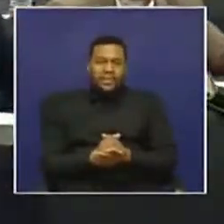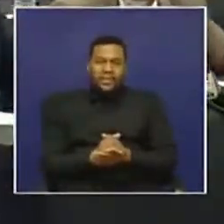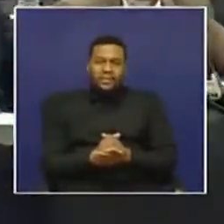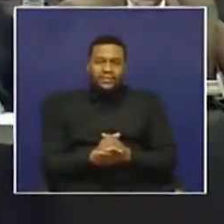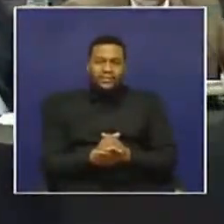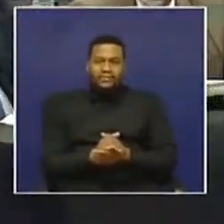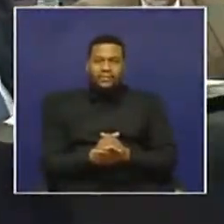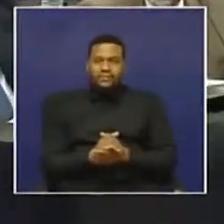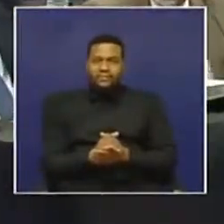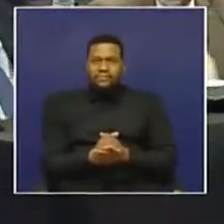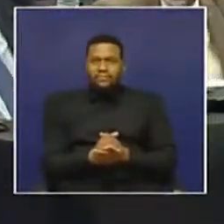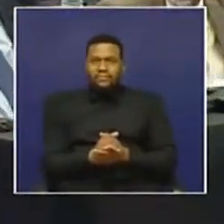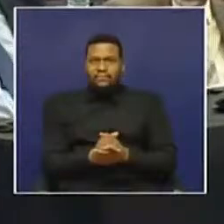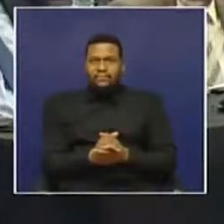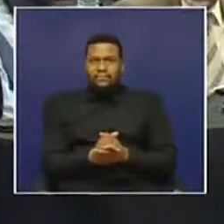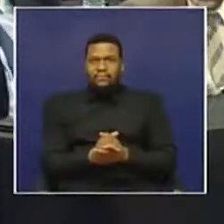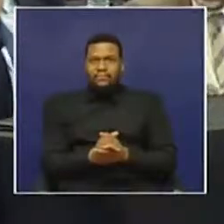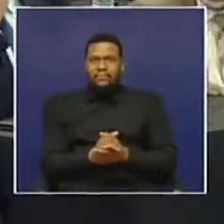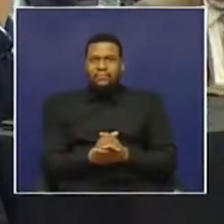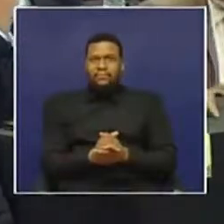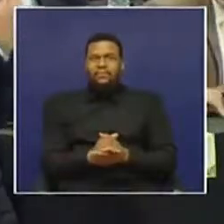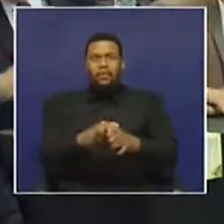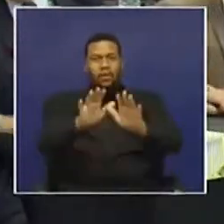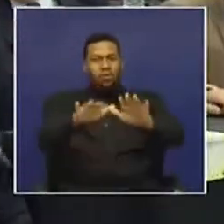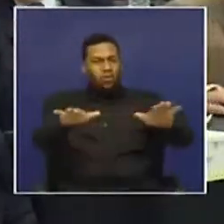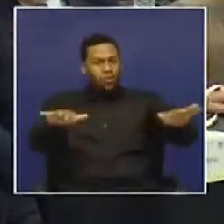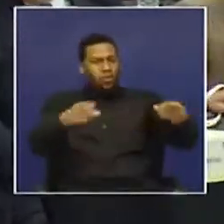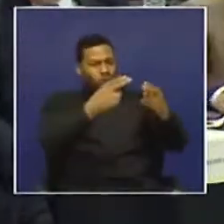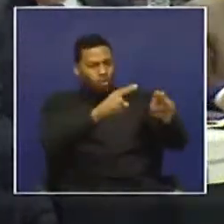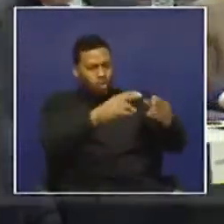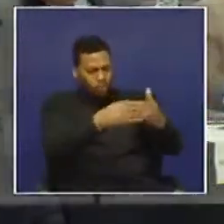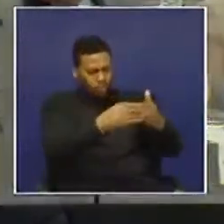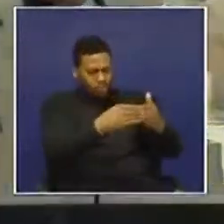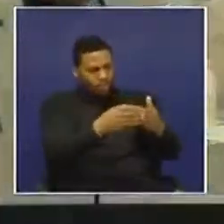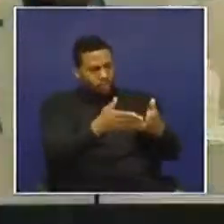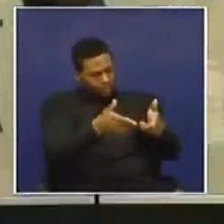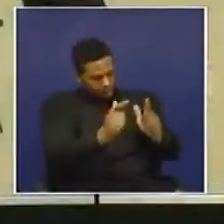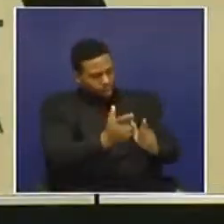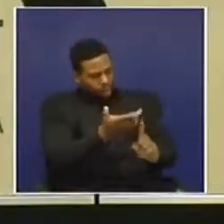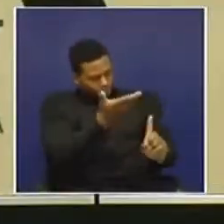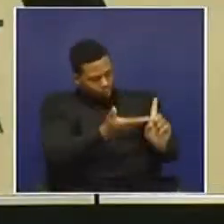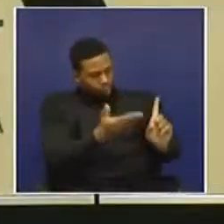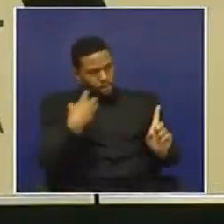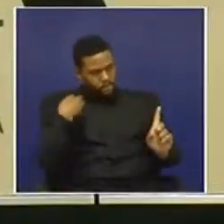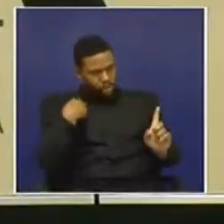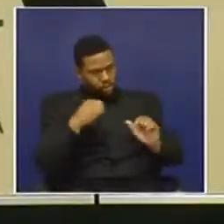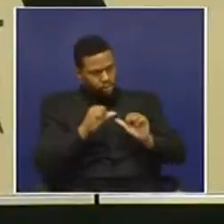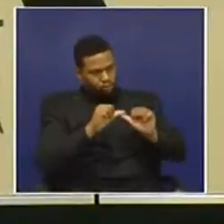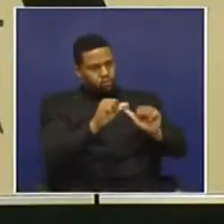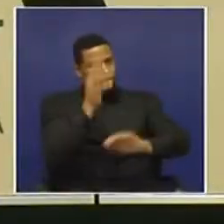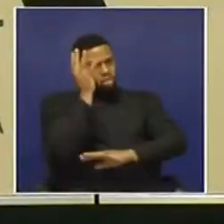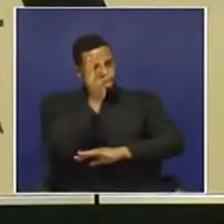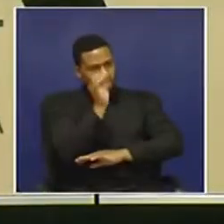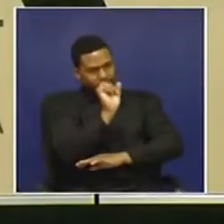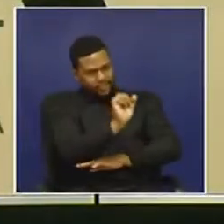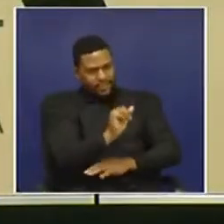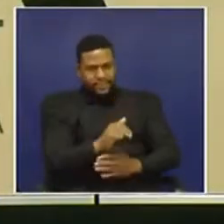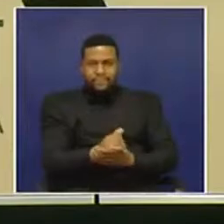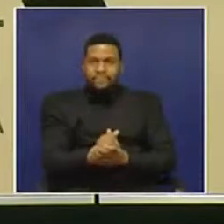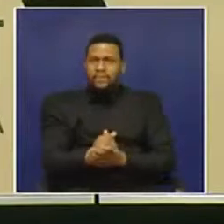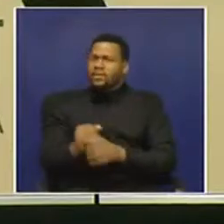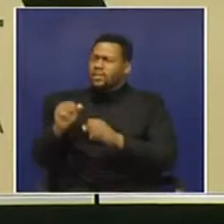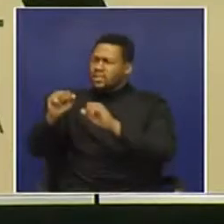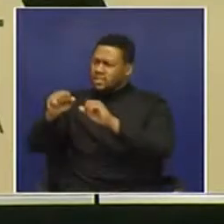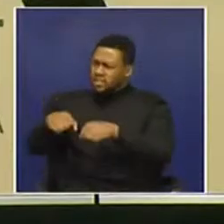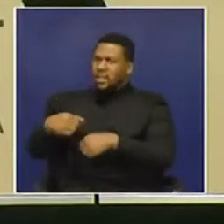Order, honourable members, can the minister continue with his speech? Yes, I'm just, this thing has